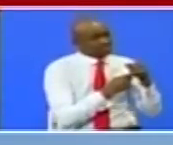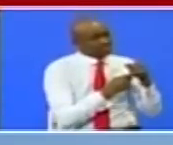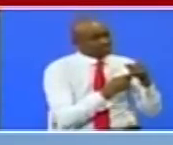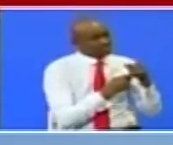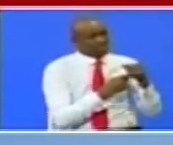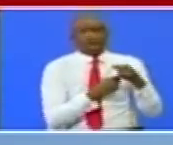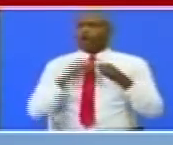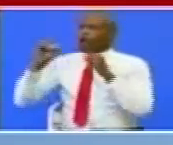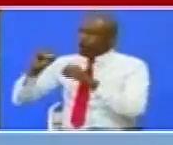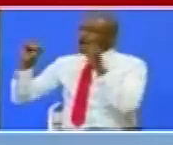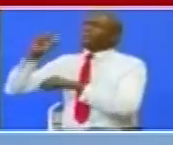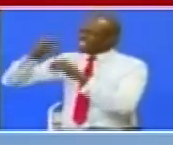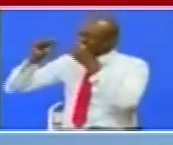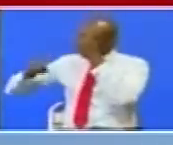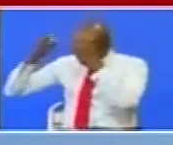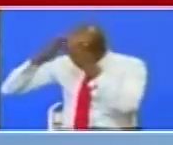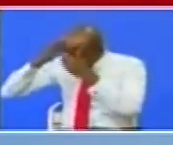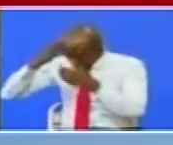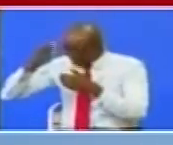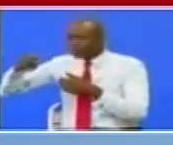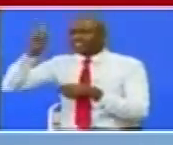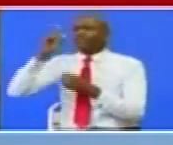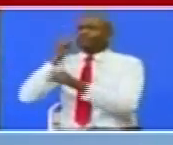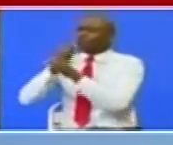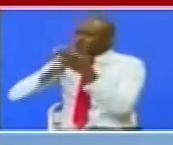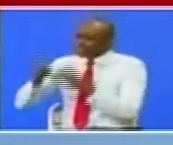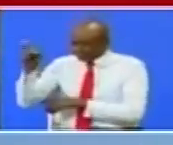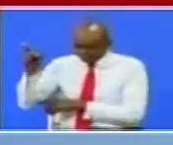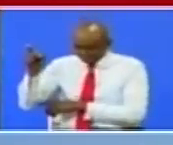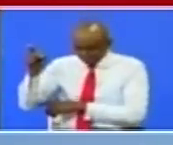Oh, your boy in class 6. Now, I think what you need to do,